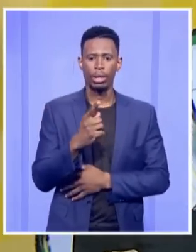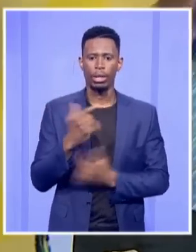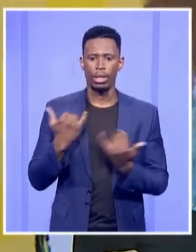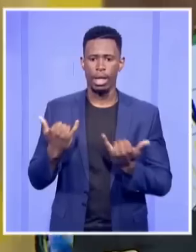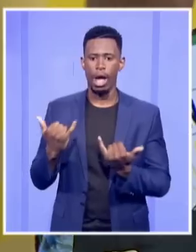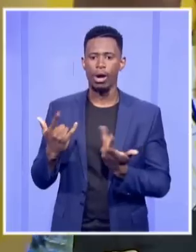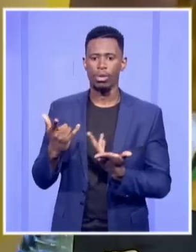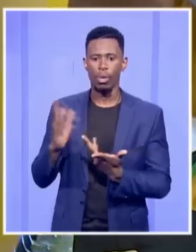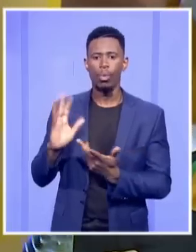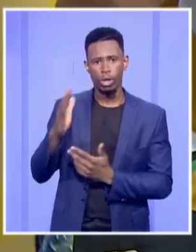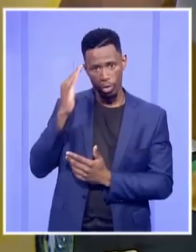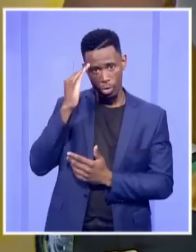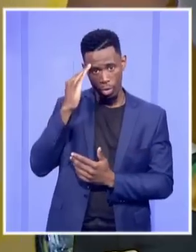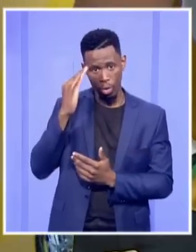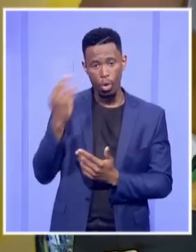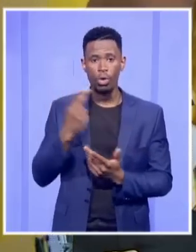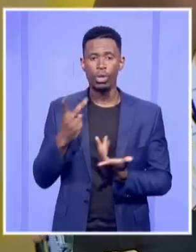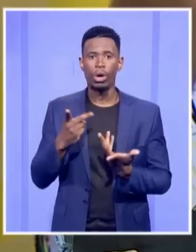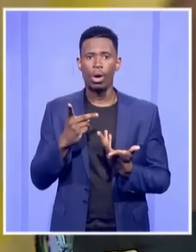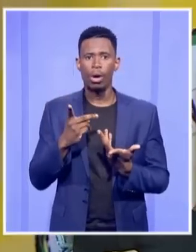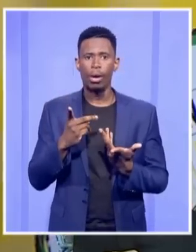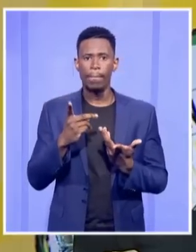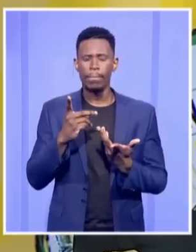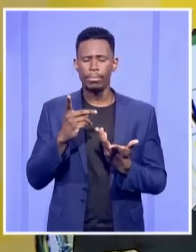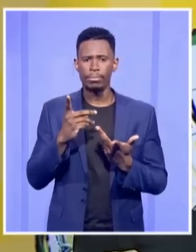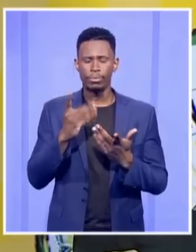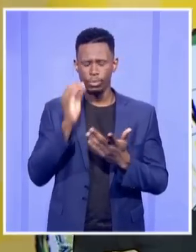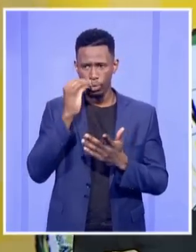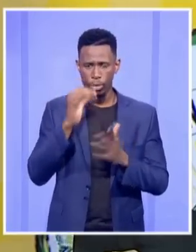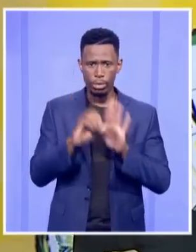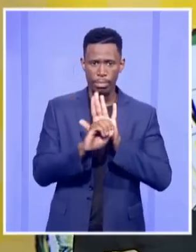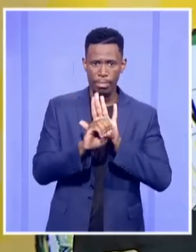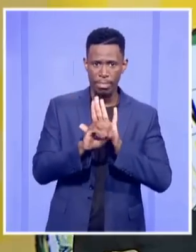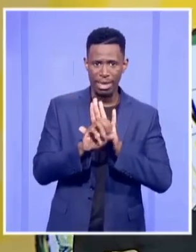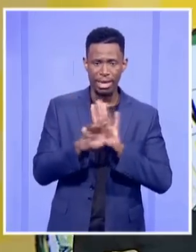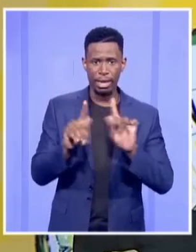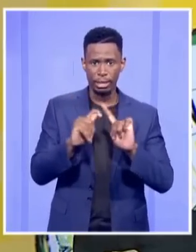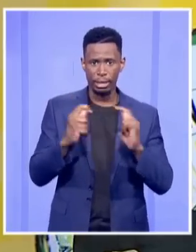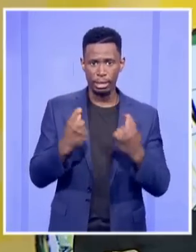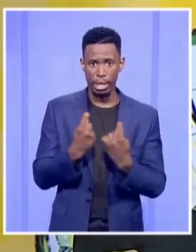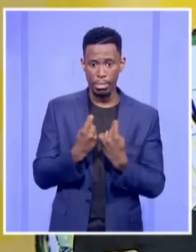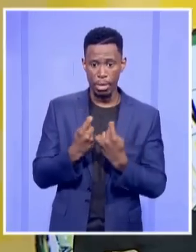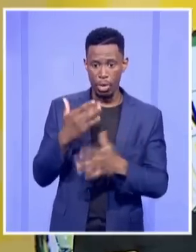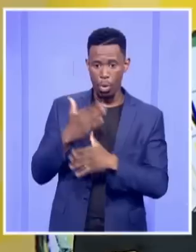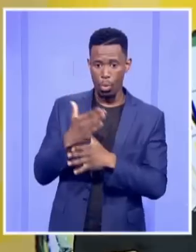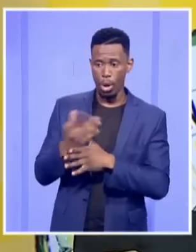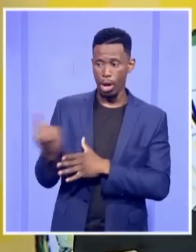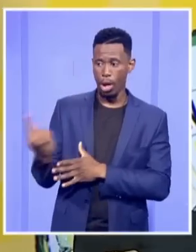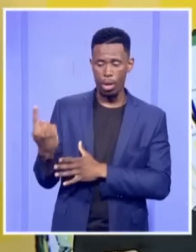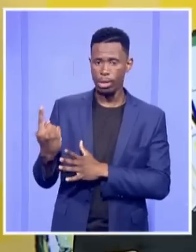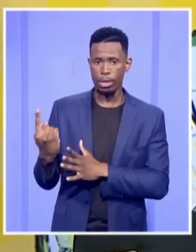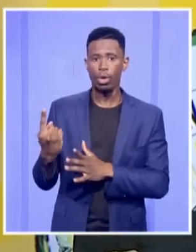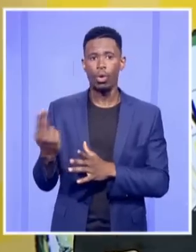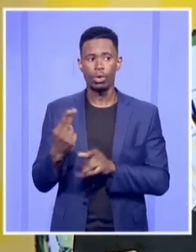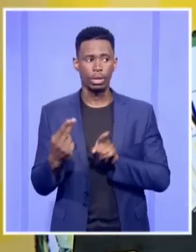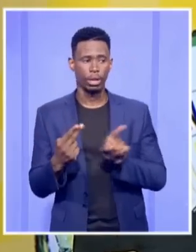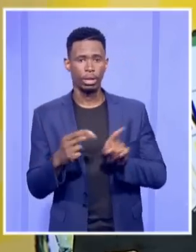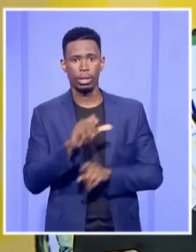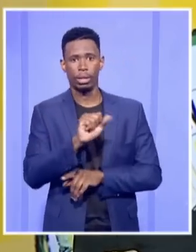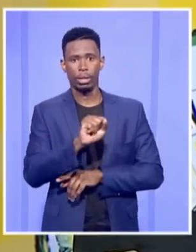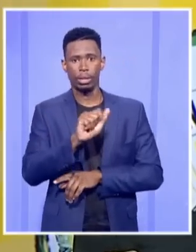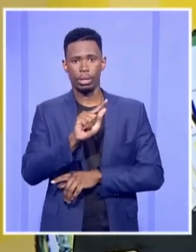team doesn't include Amos alone. You know Comrade Steve. Comrade Steve is part of the media relations team. You know